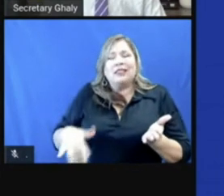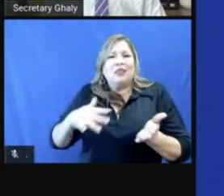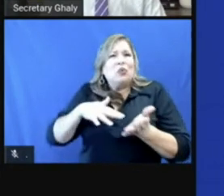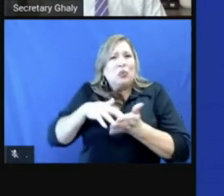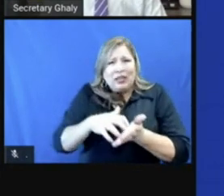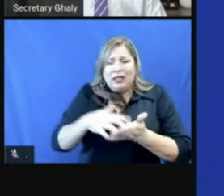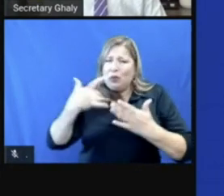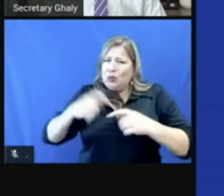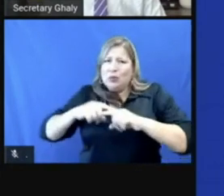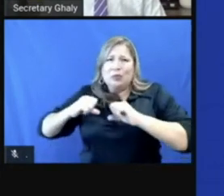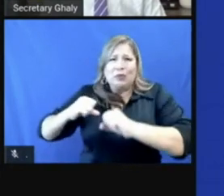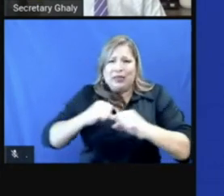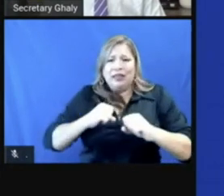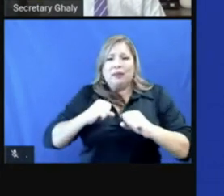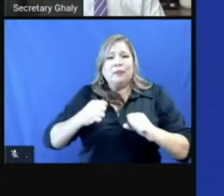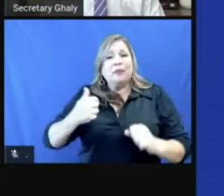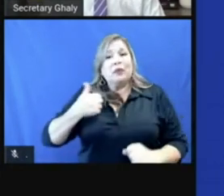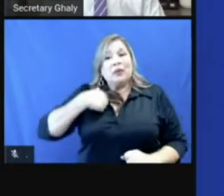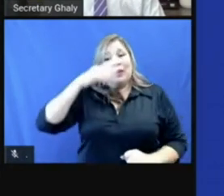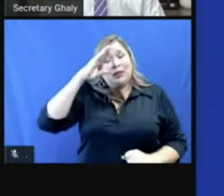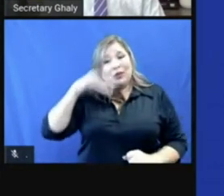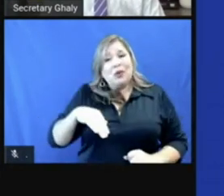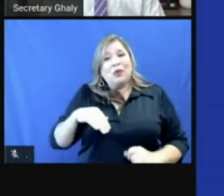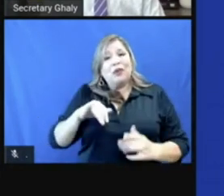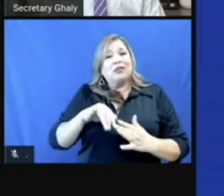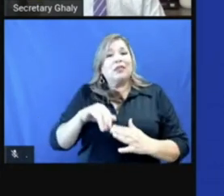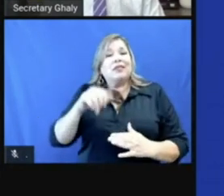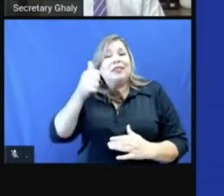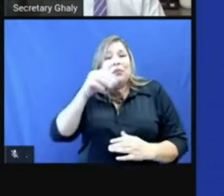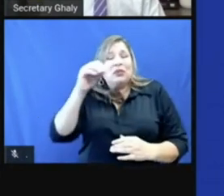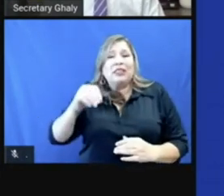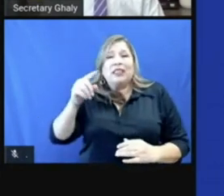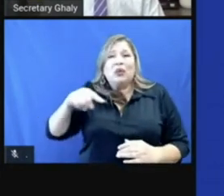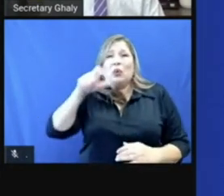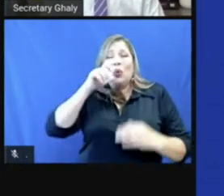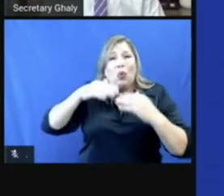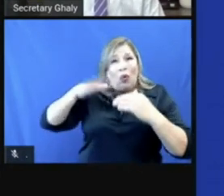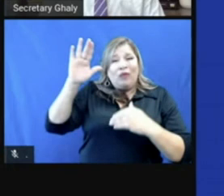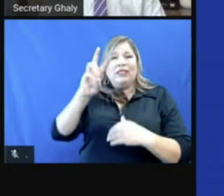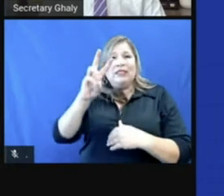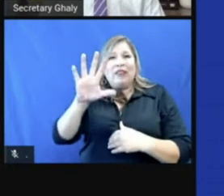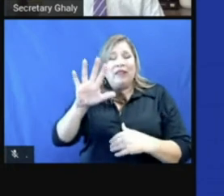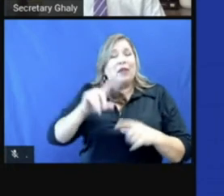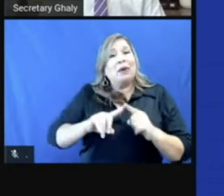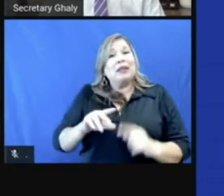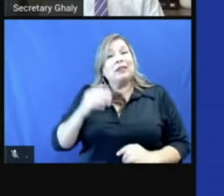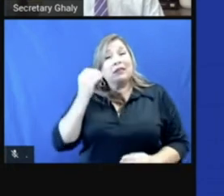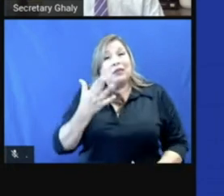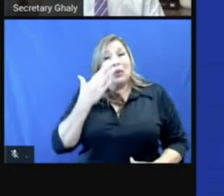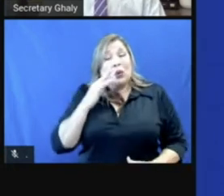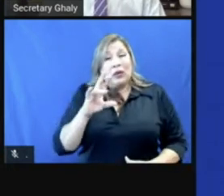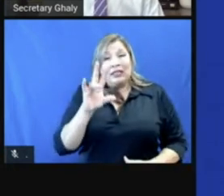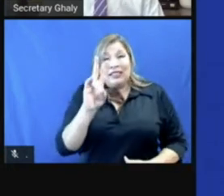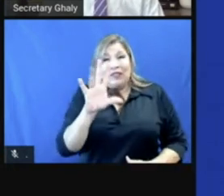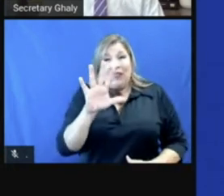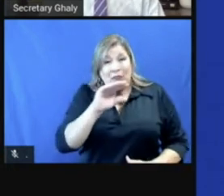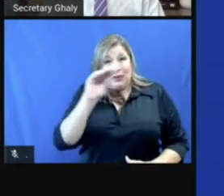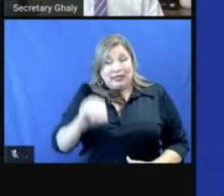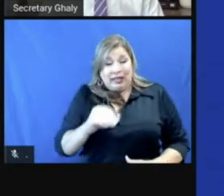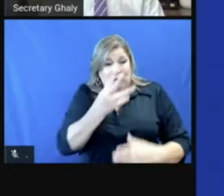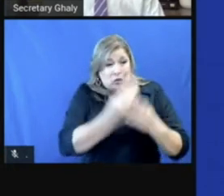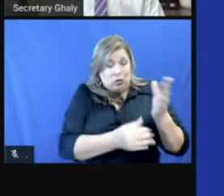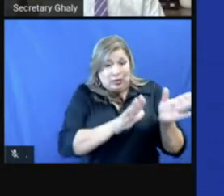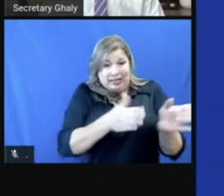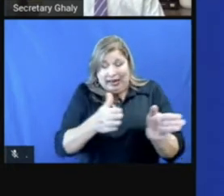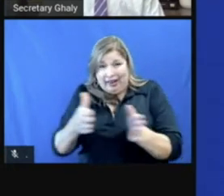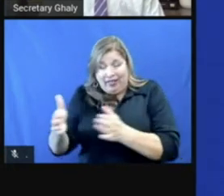California's cases are in individuals over the age of 65, 75% of our deaths, that worst outcome that we